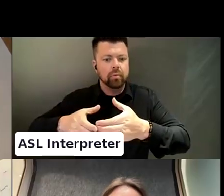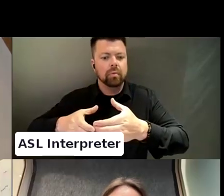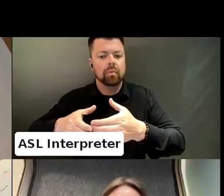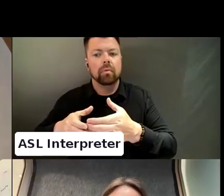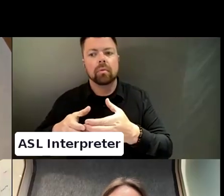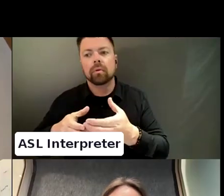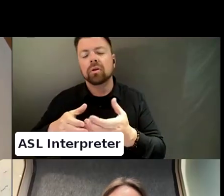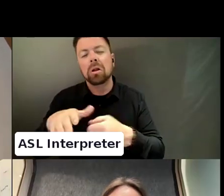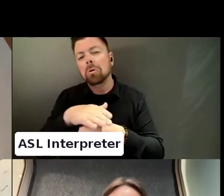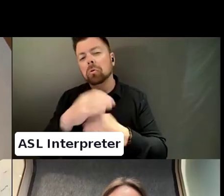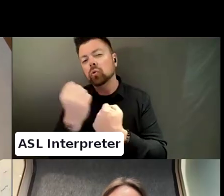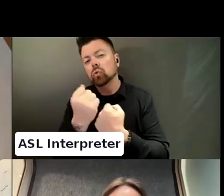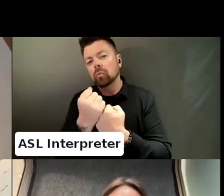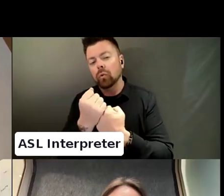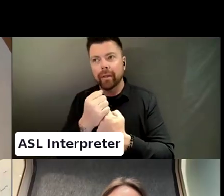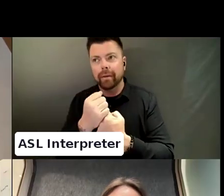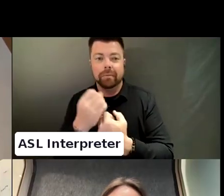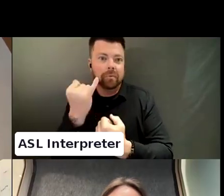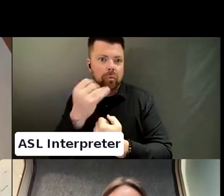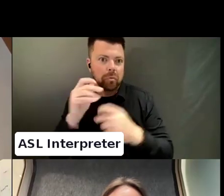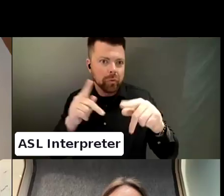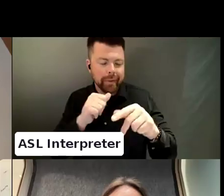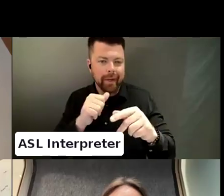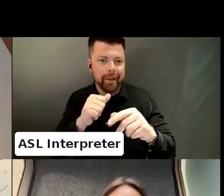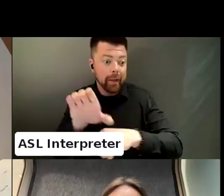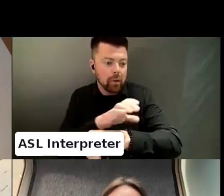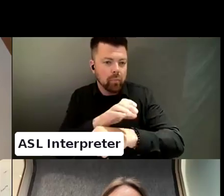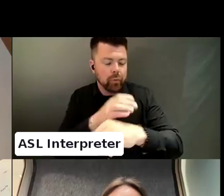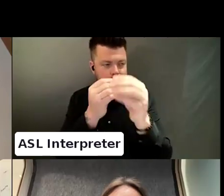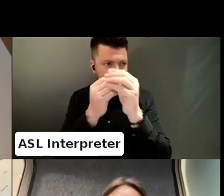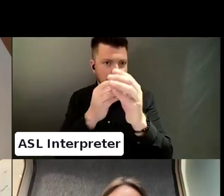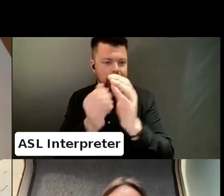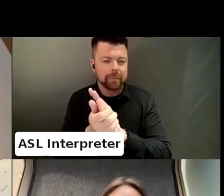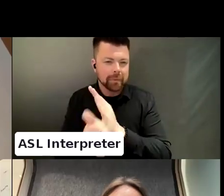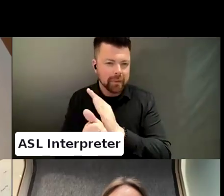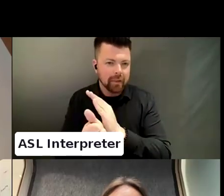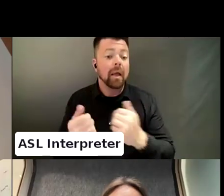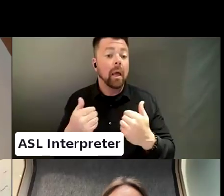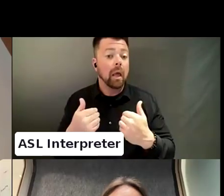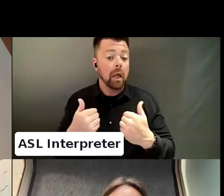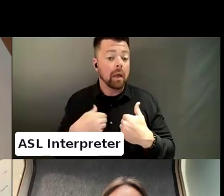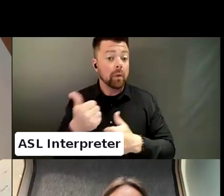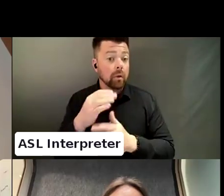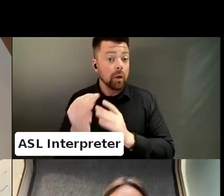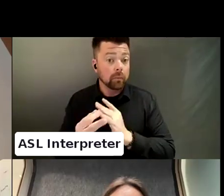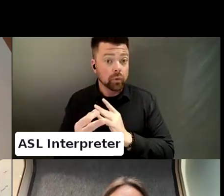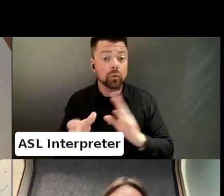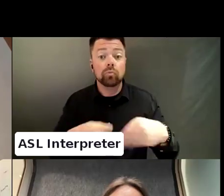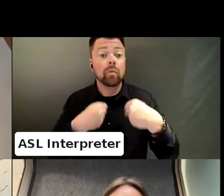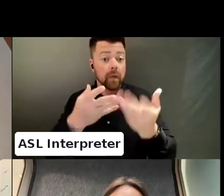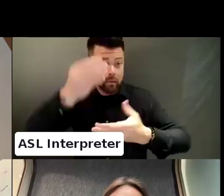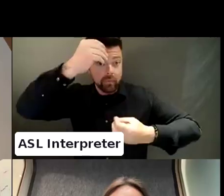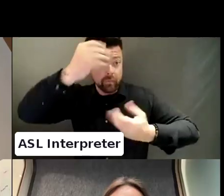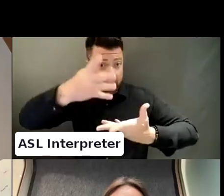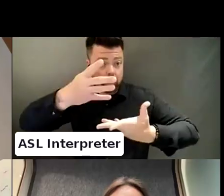to go into clinicaltrials.gov, they can use scitrials.org, which is an overlay to that to just give some